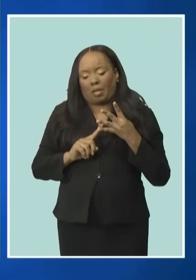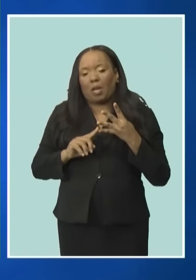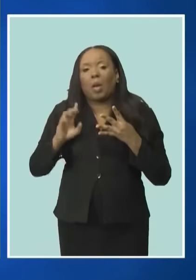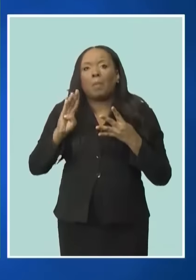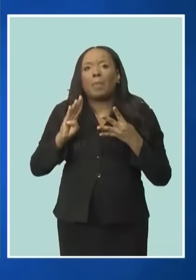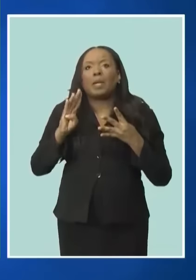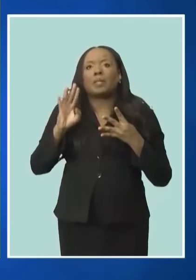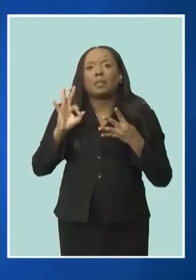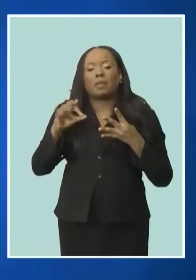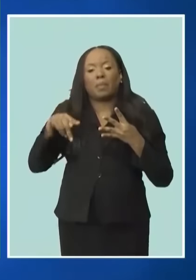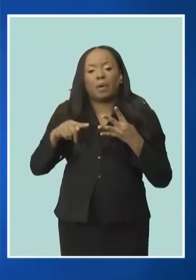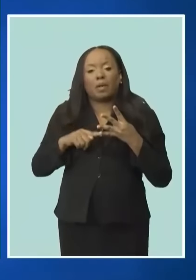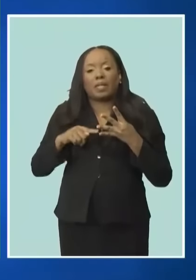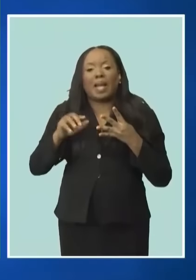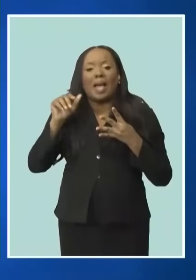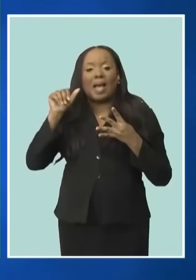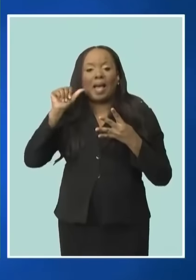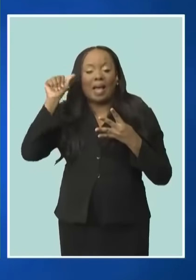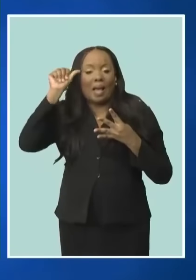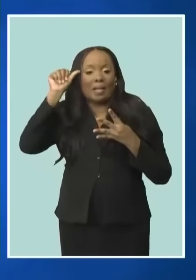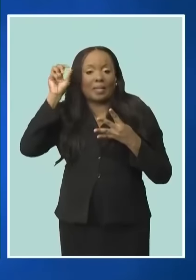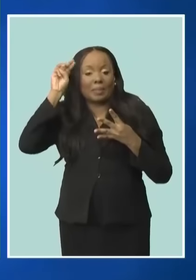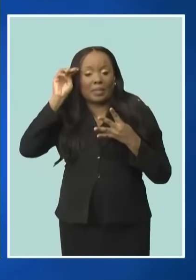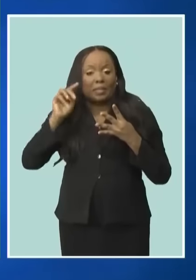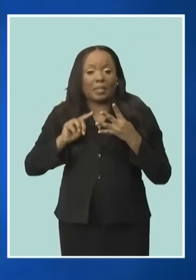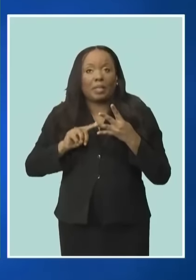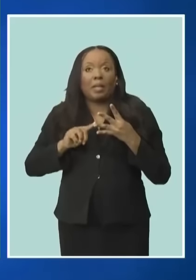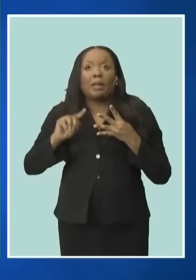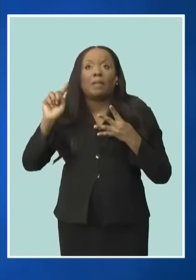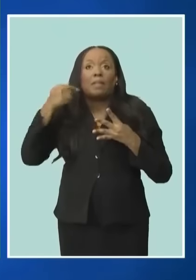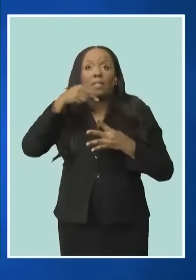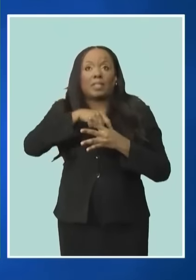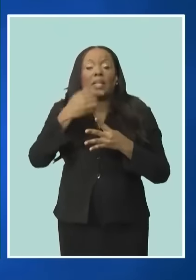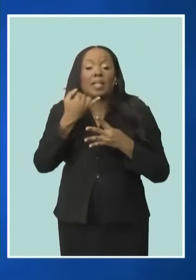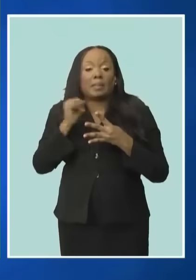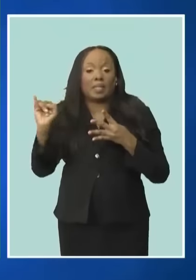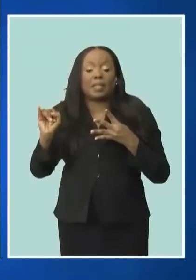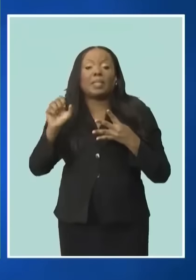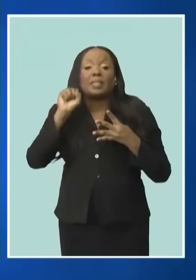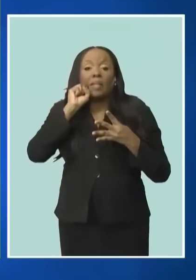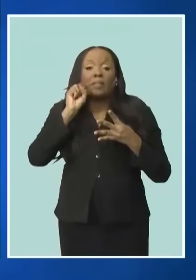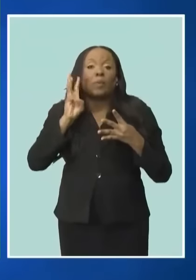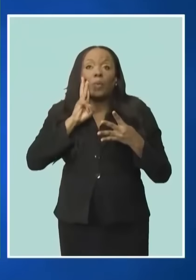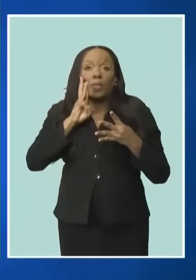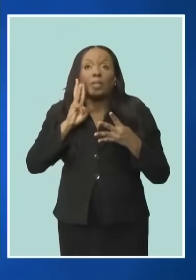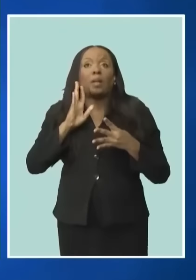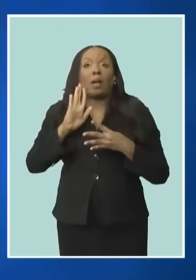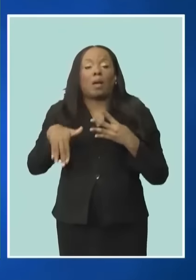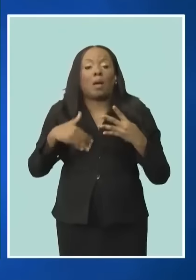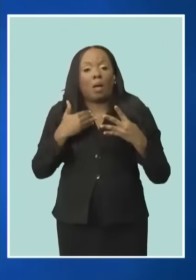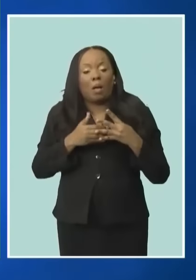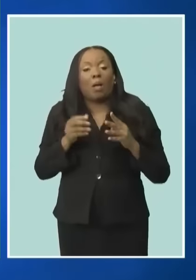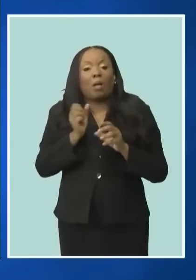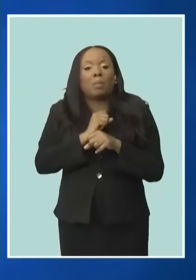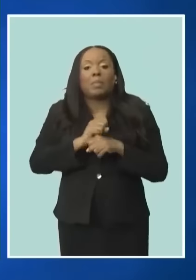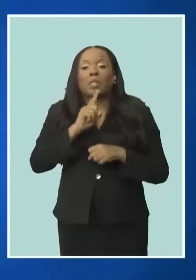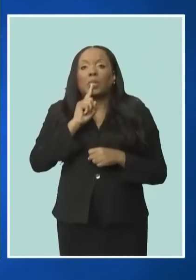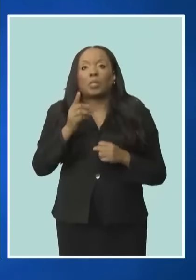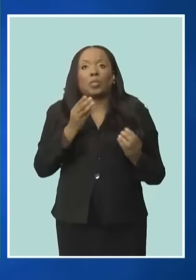Mitchell, and Community Empowerment Party and first-timer Stephanie Williams were out in the field ensuring a